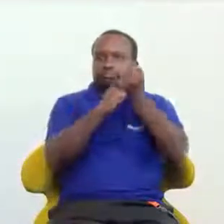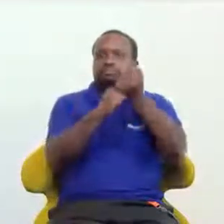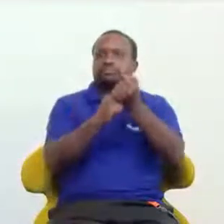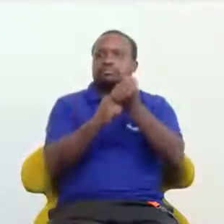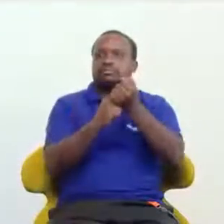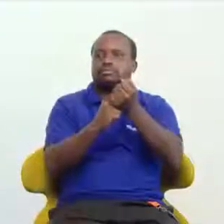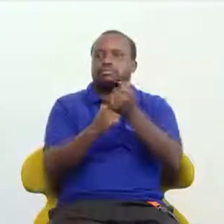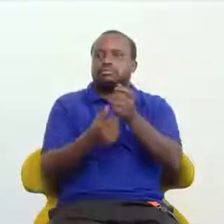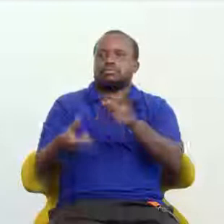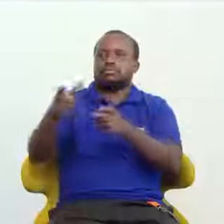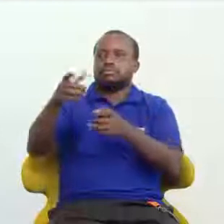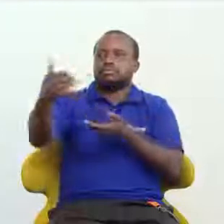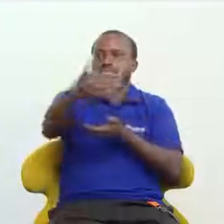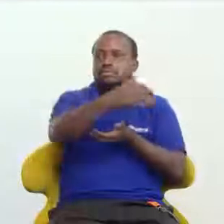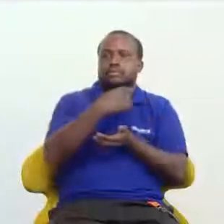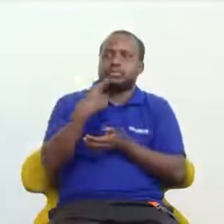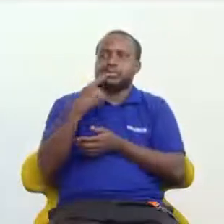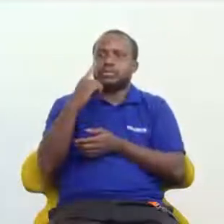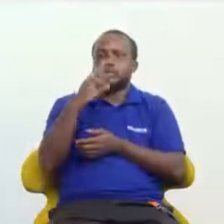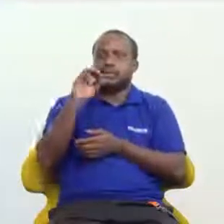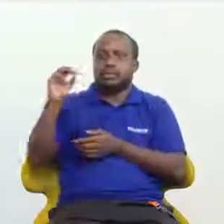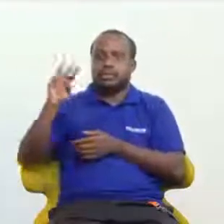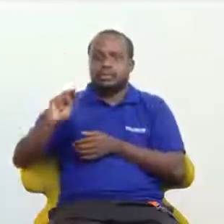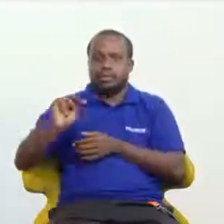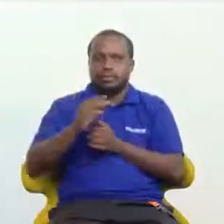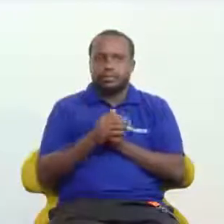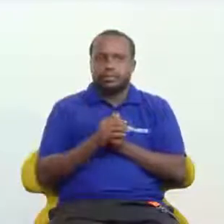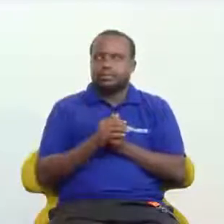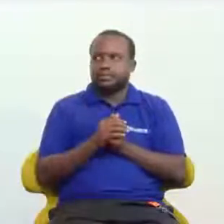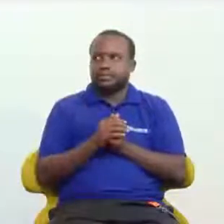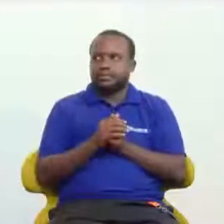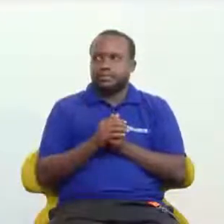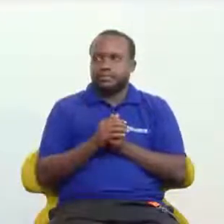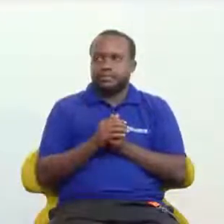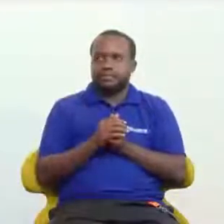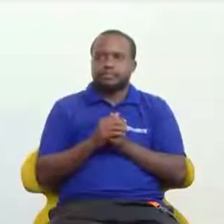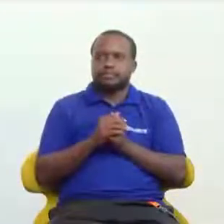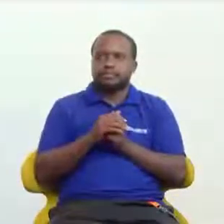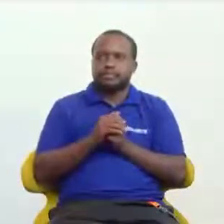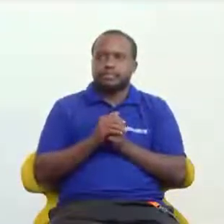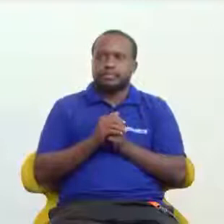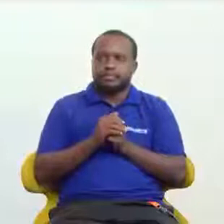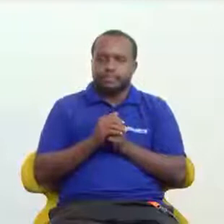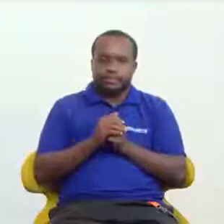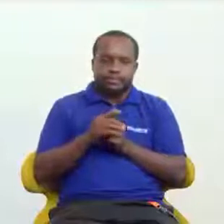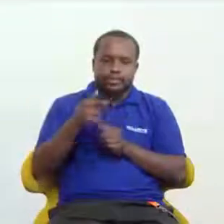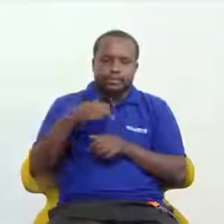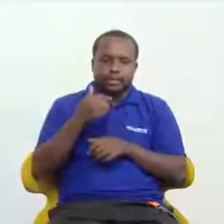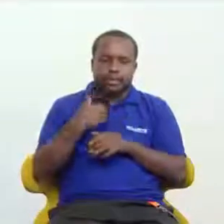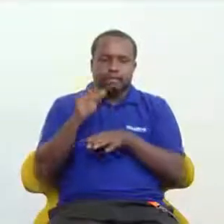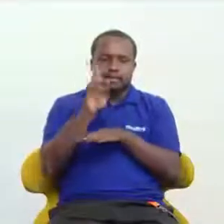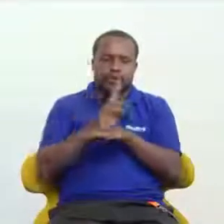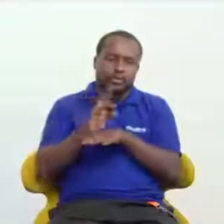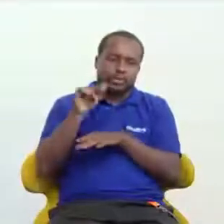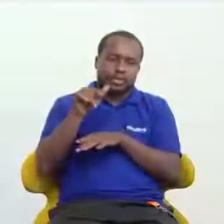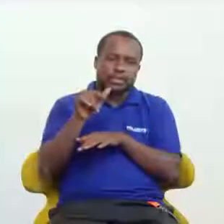VC capital. In 2018, we created a site in Ghana, Accra, excuse me, and we've used this site